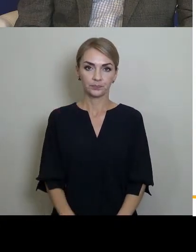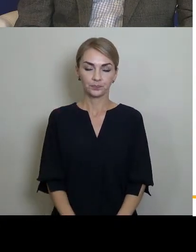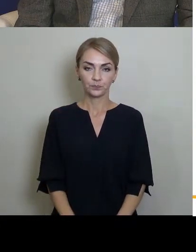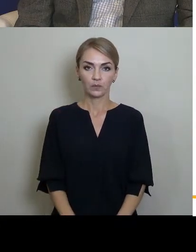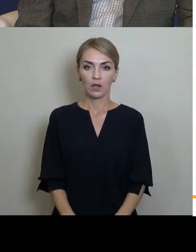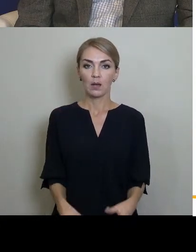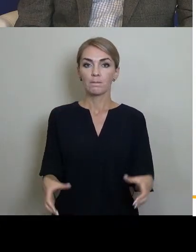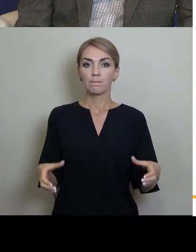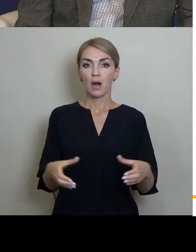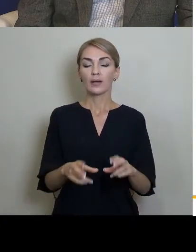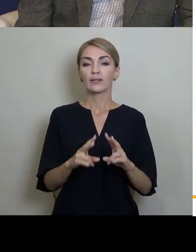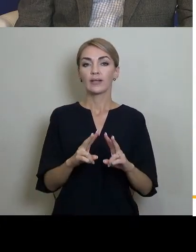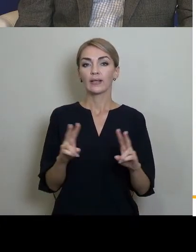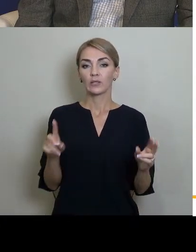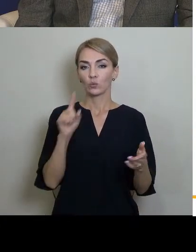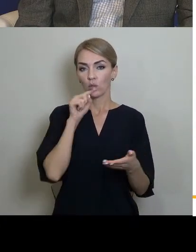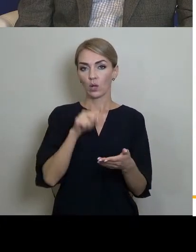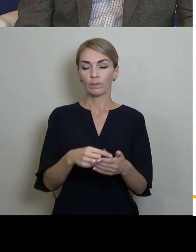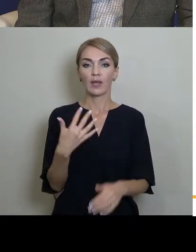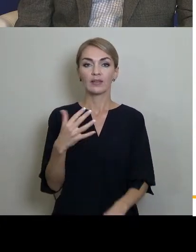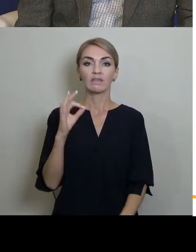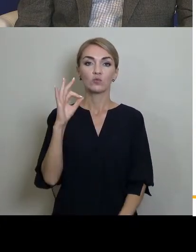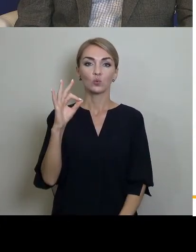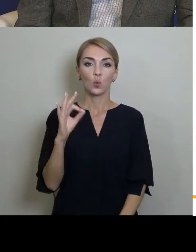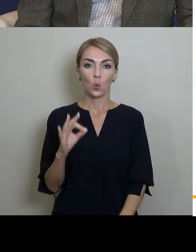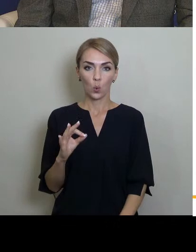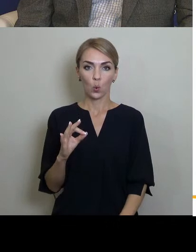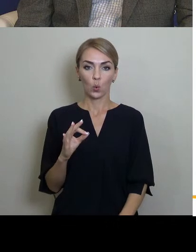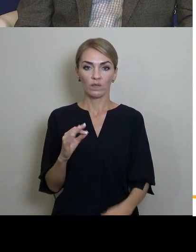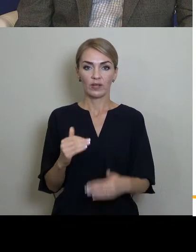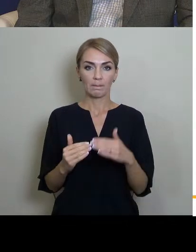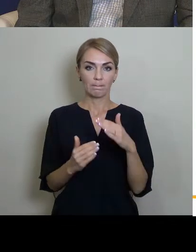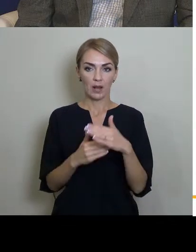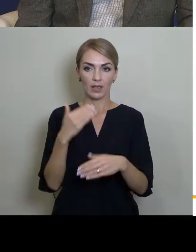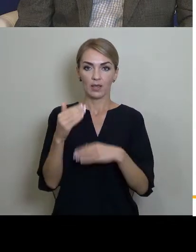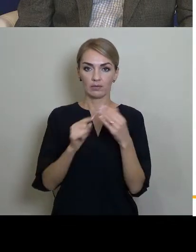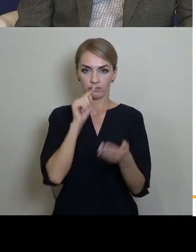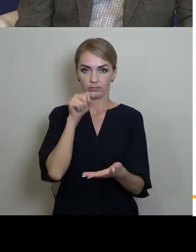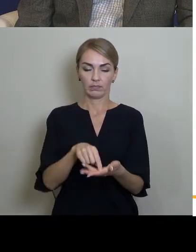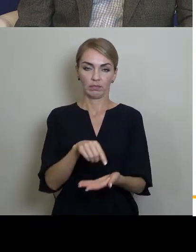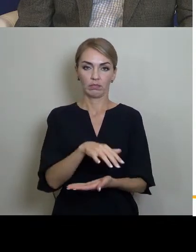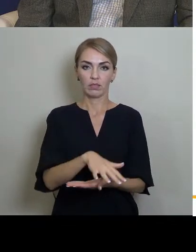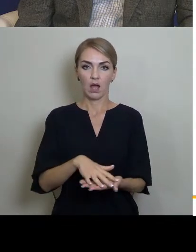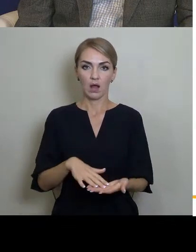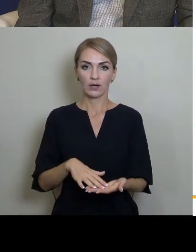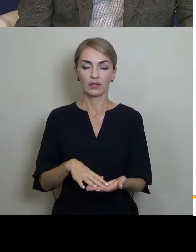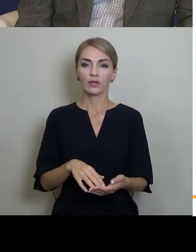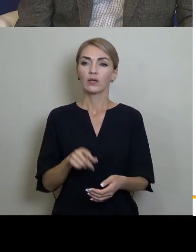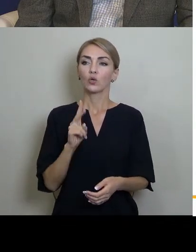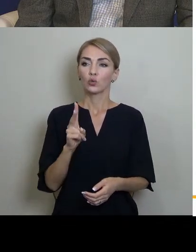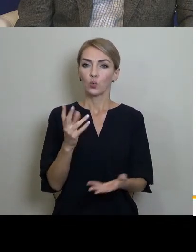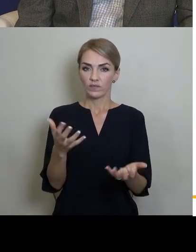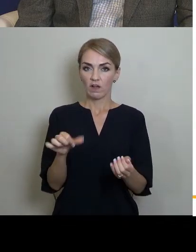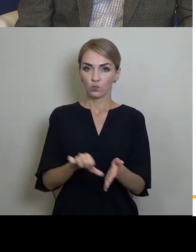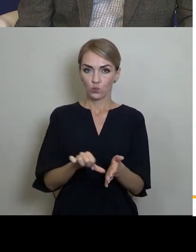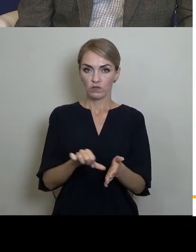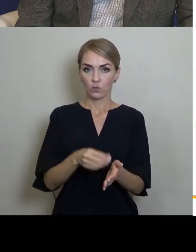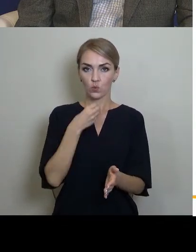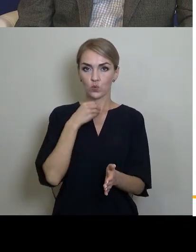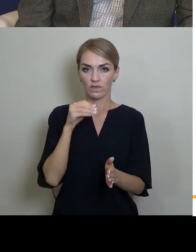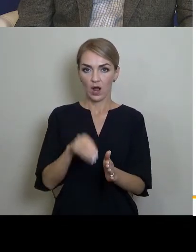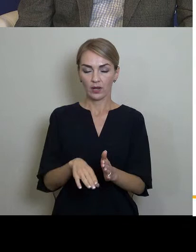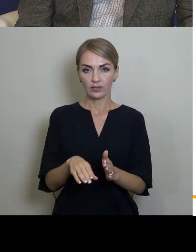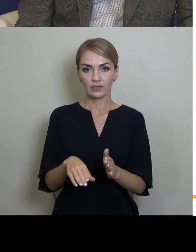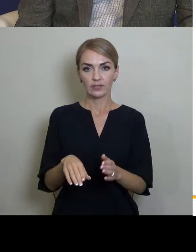50% is defined out of all of them. The parties that overcome the 5% threshold are the winners. That's